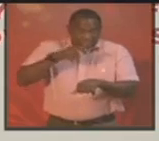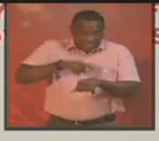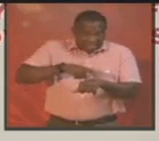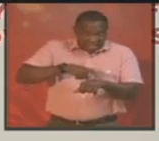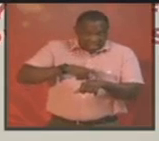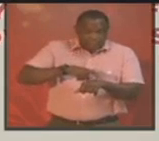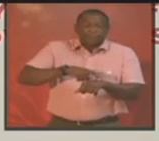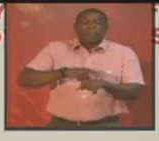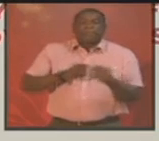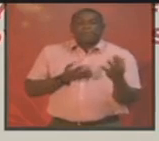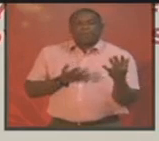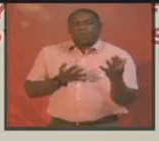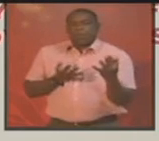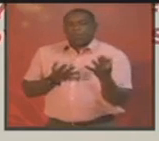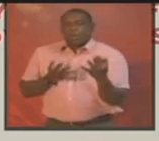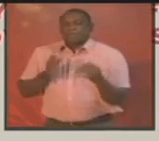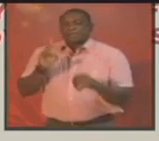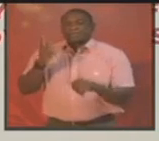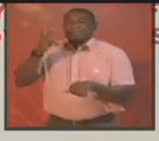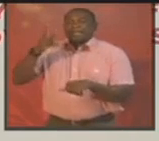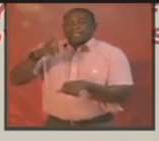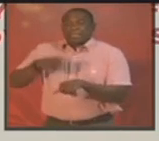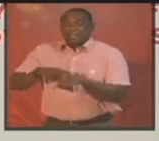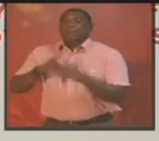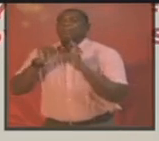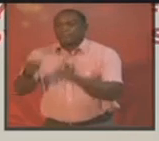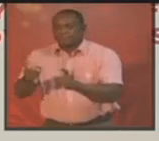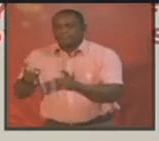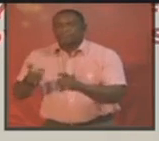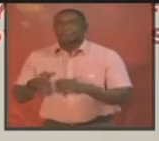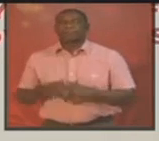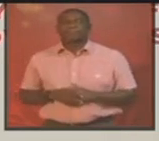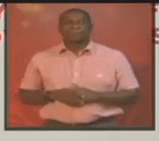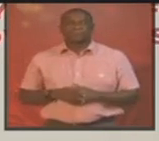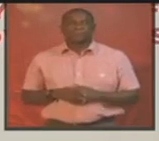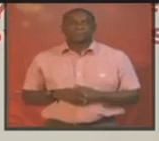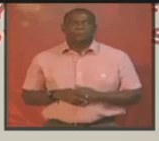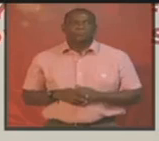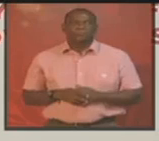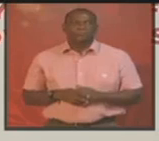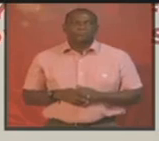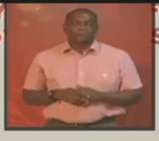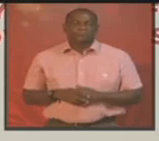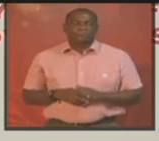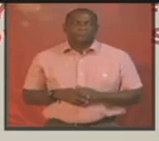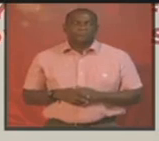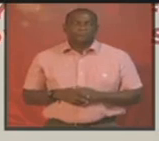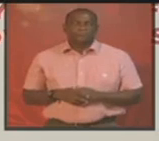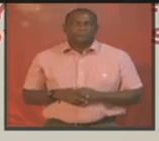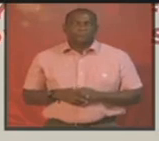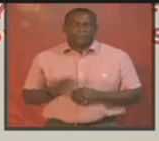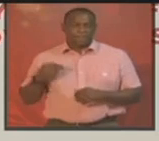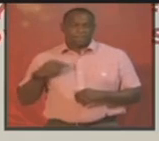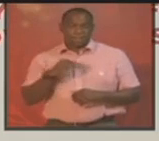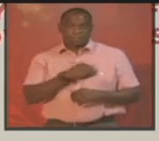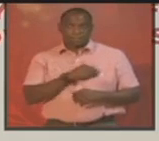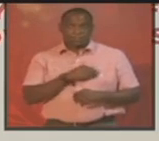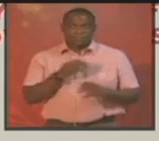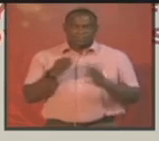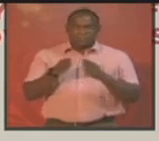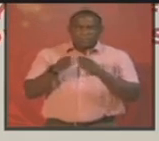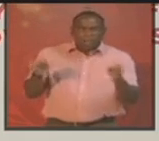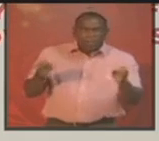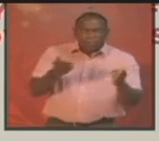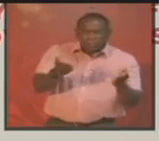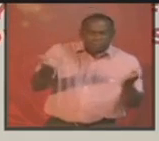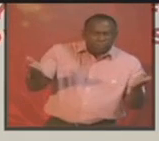I want to expand on something that Dr. Hines said, because members of the public are looking at the daily